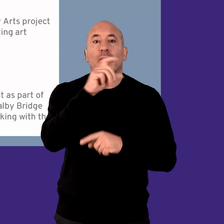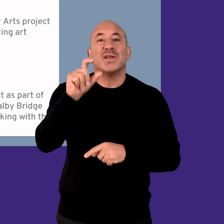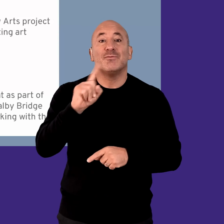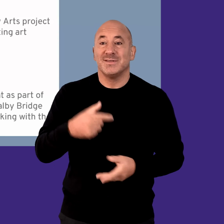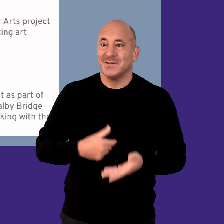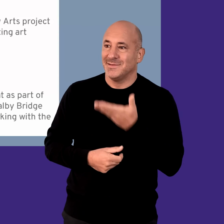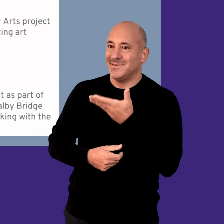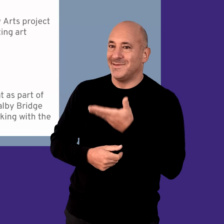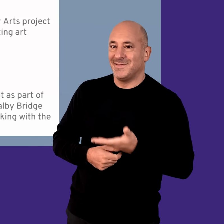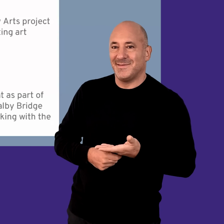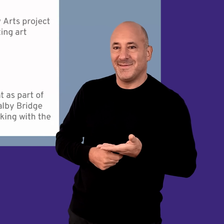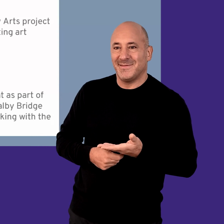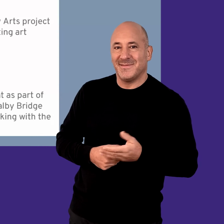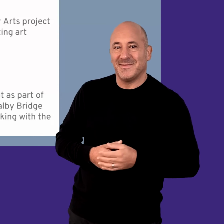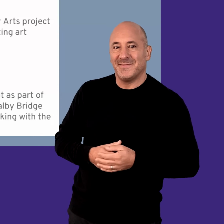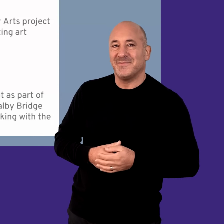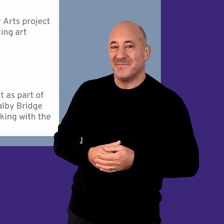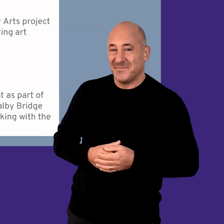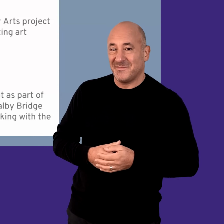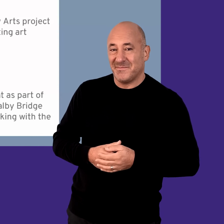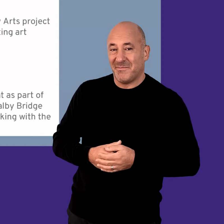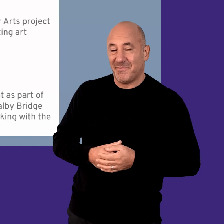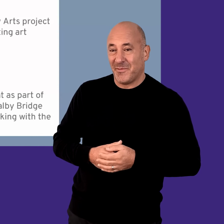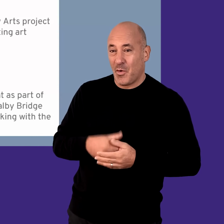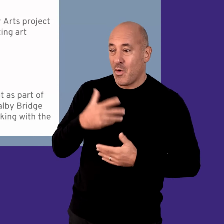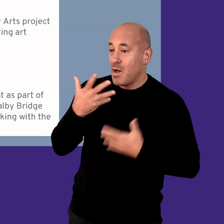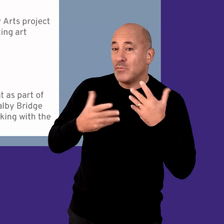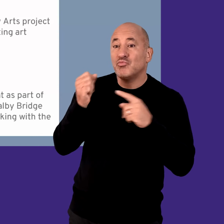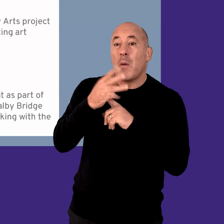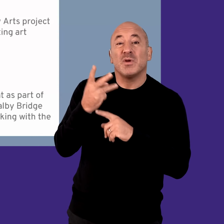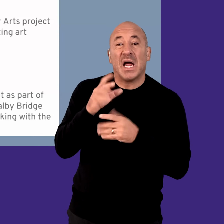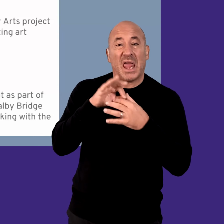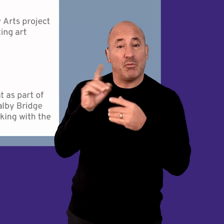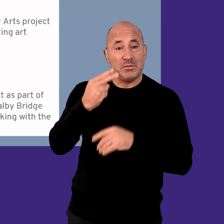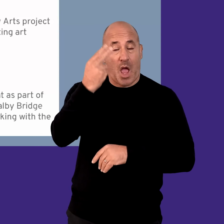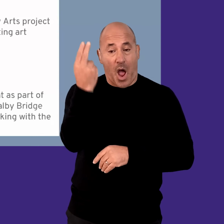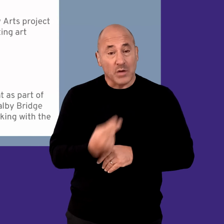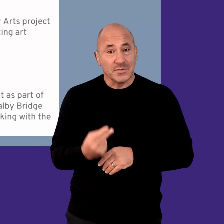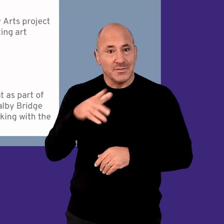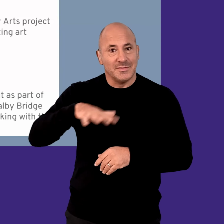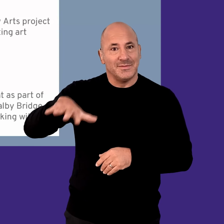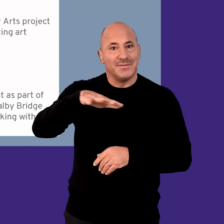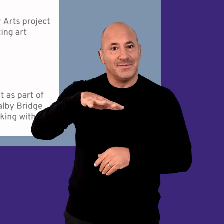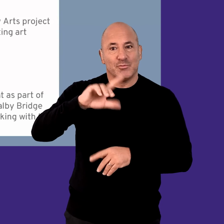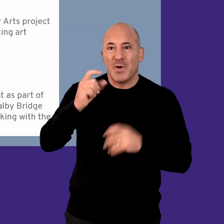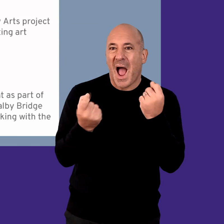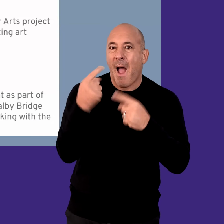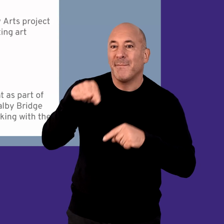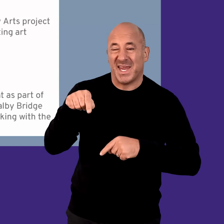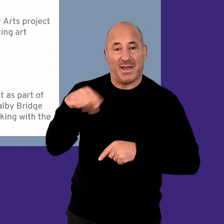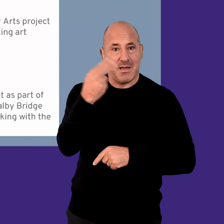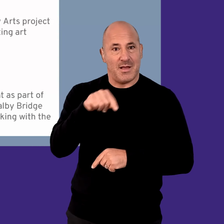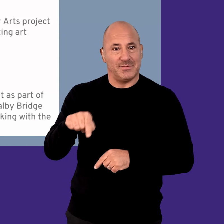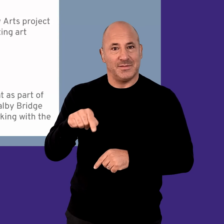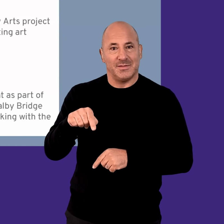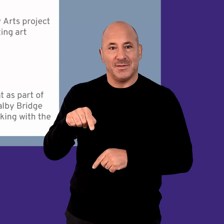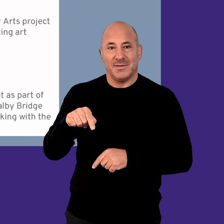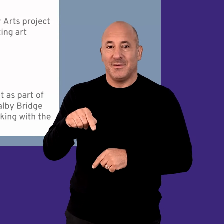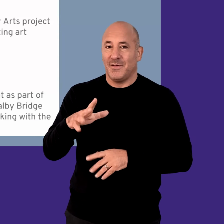you, these are the top 3 that are now coming up. They're all in relation to the art on the estate and the things that are happening